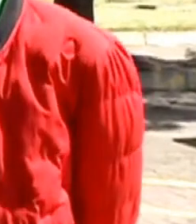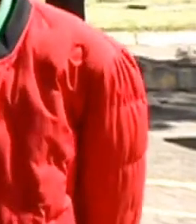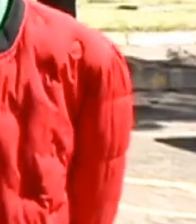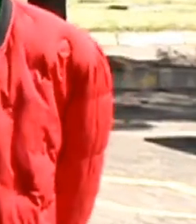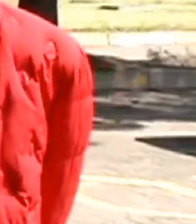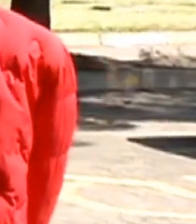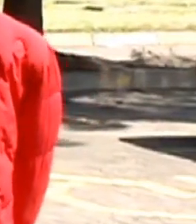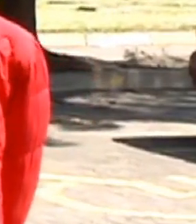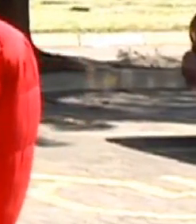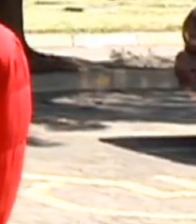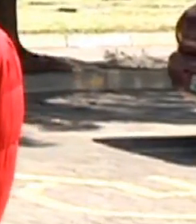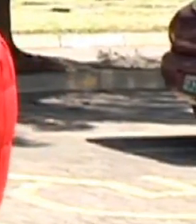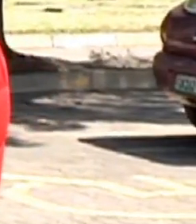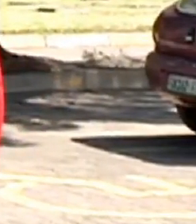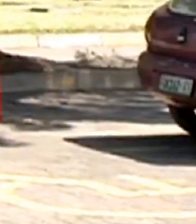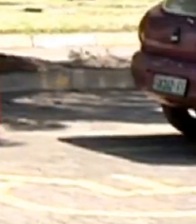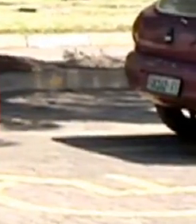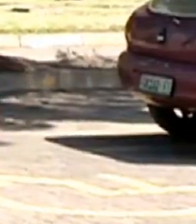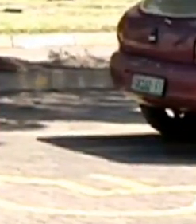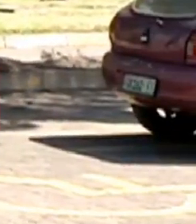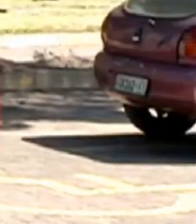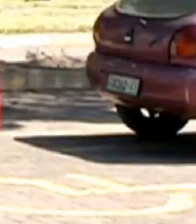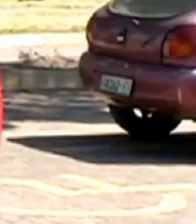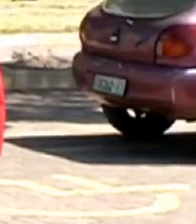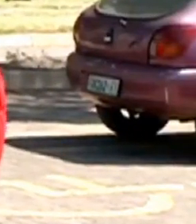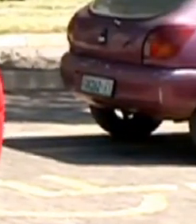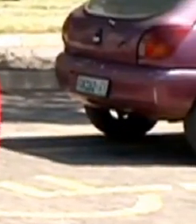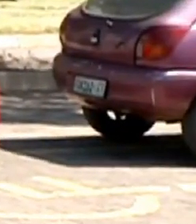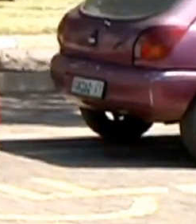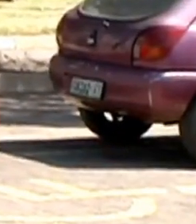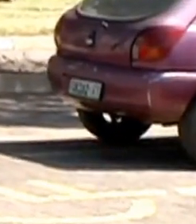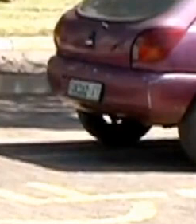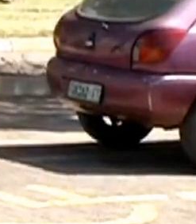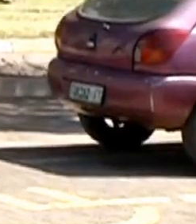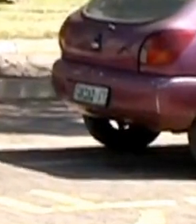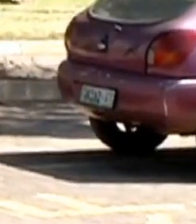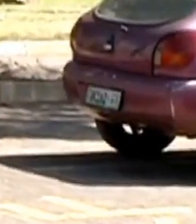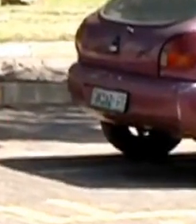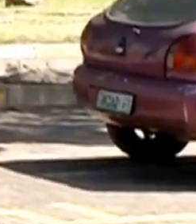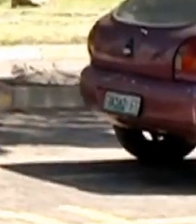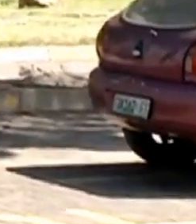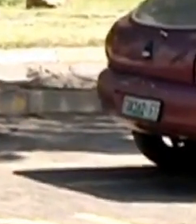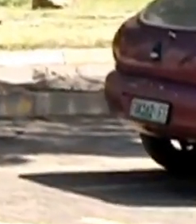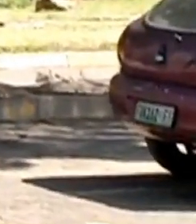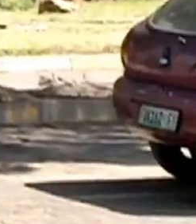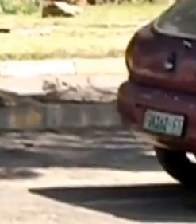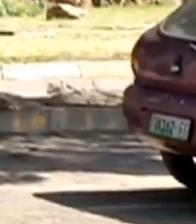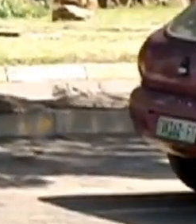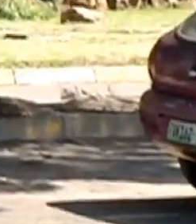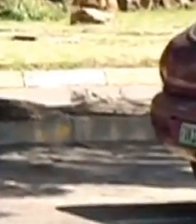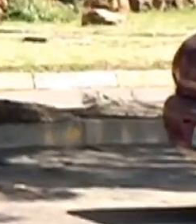through what they are feeling as the party about the visit of the Deputy President tomorrow. Thank you very much for joining